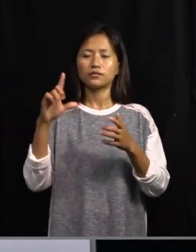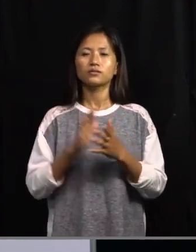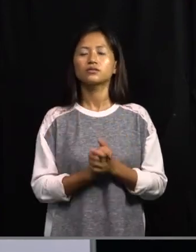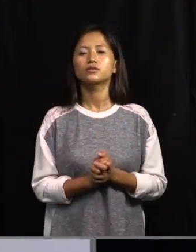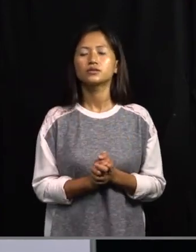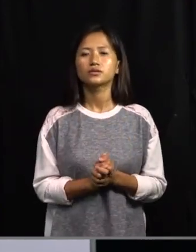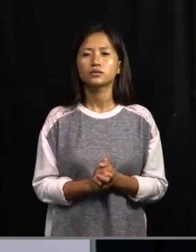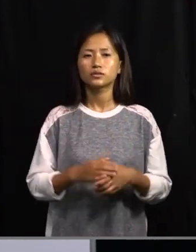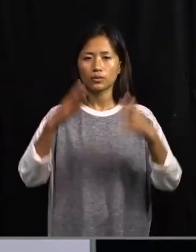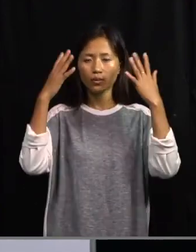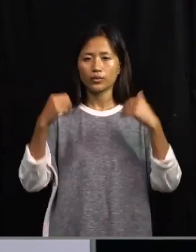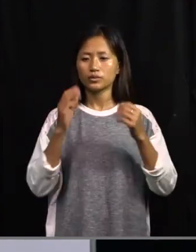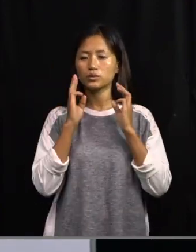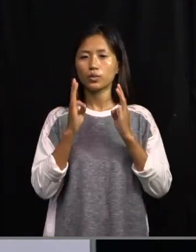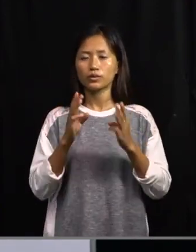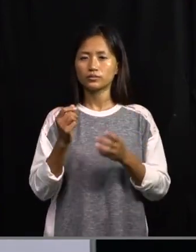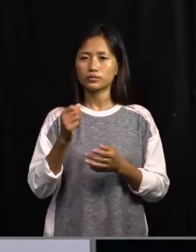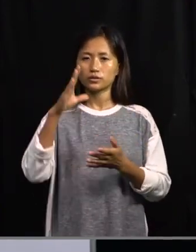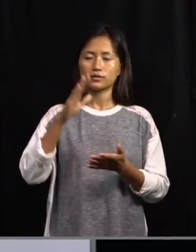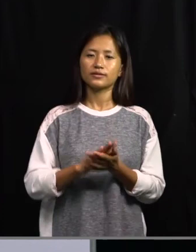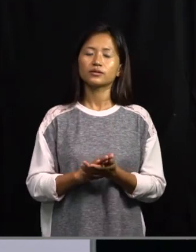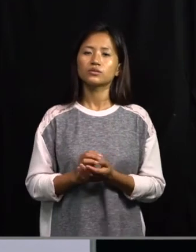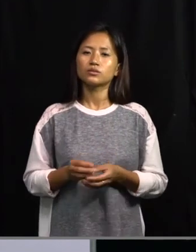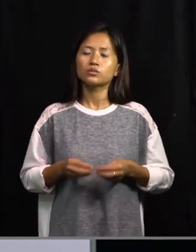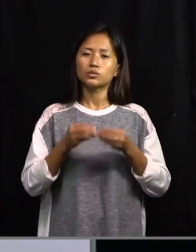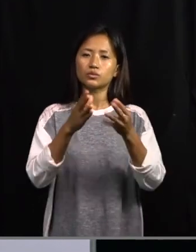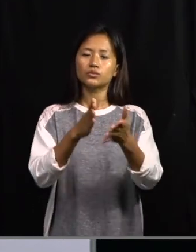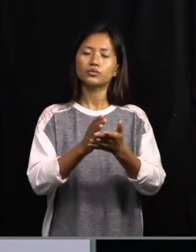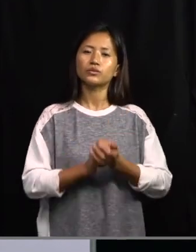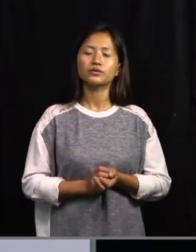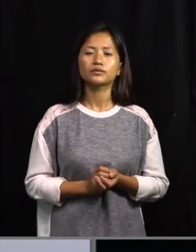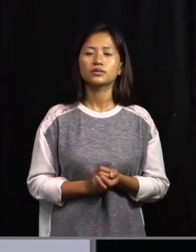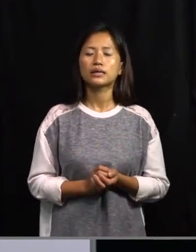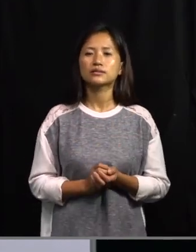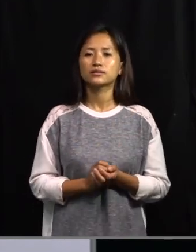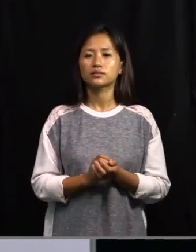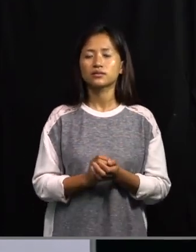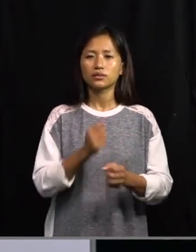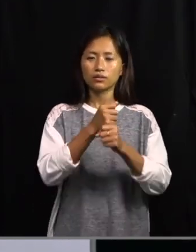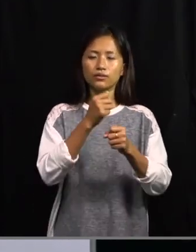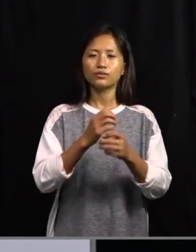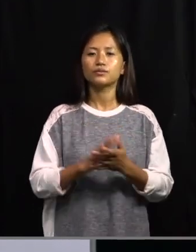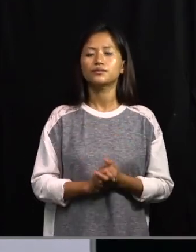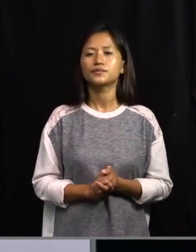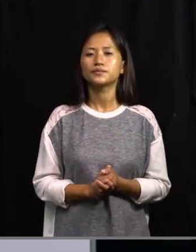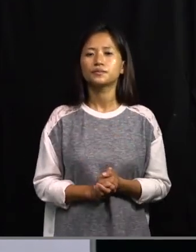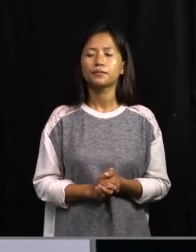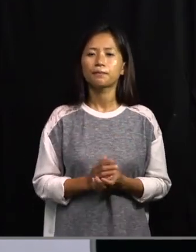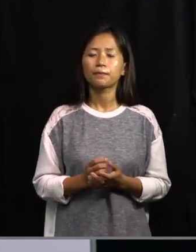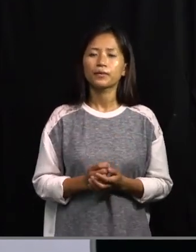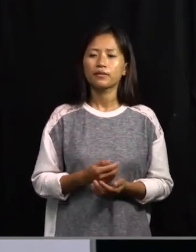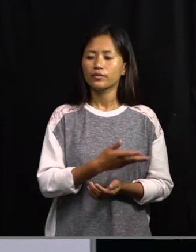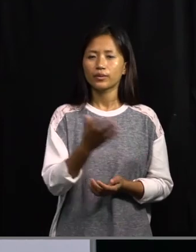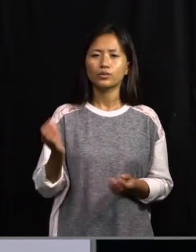his wealth is inherited by the government. That simply is called escheat. And you know, back in the day, there were so